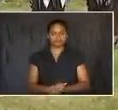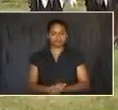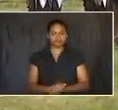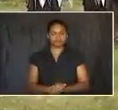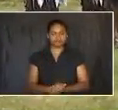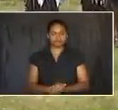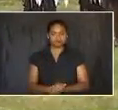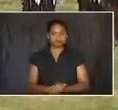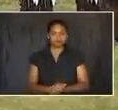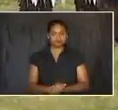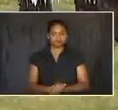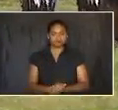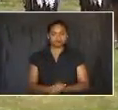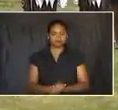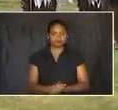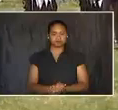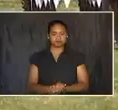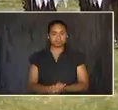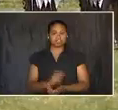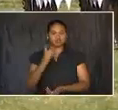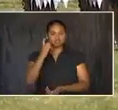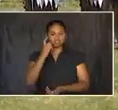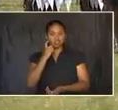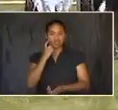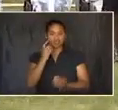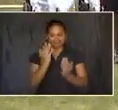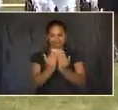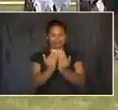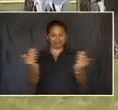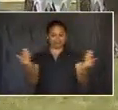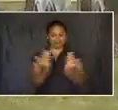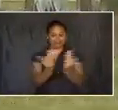to get back into line, so to speak,